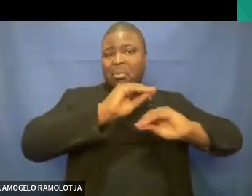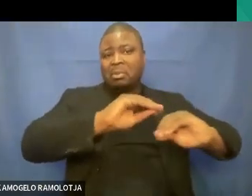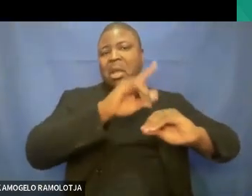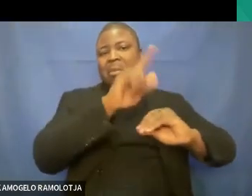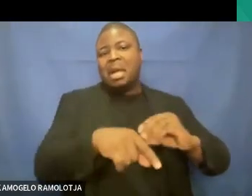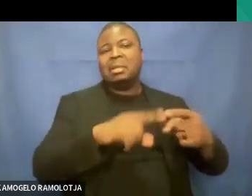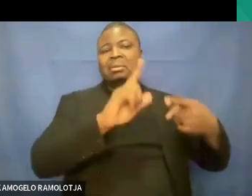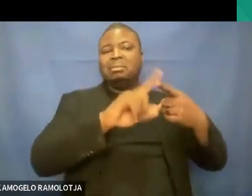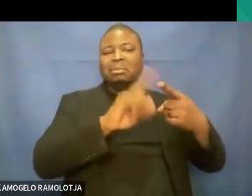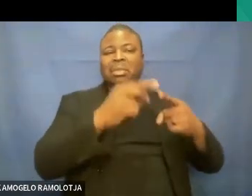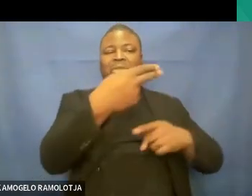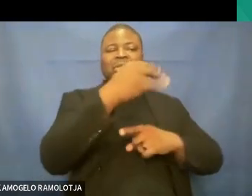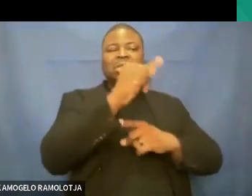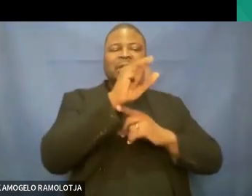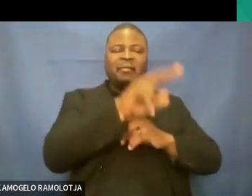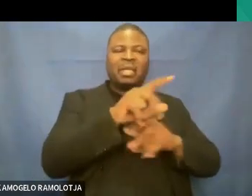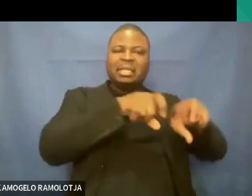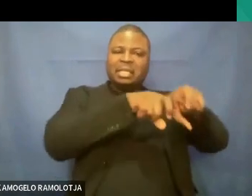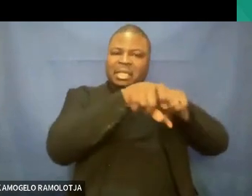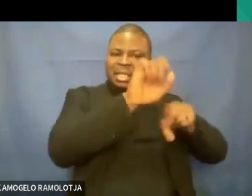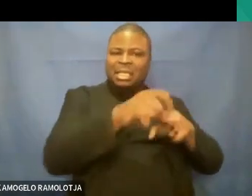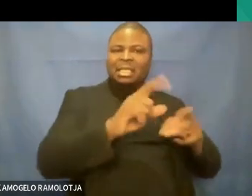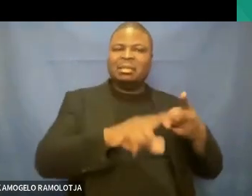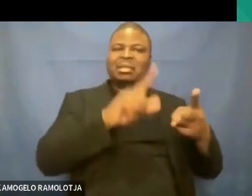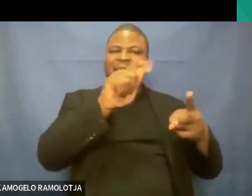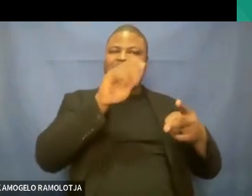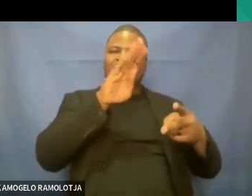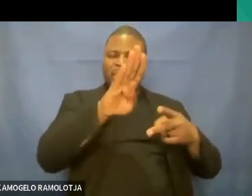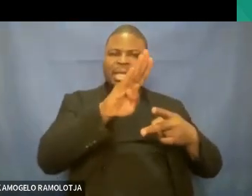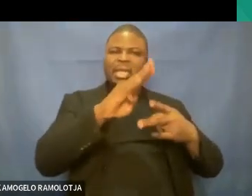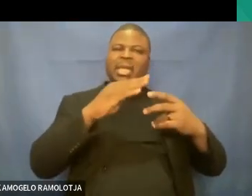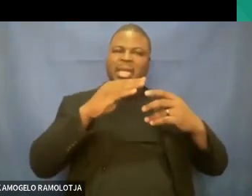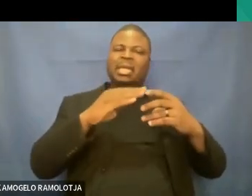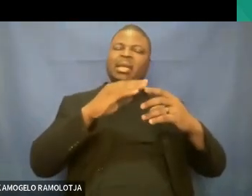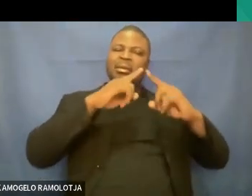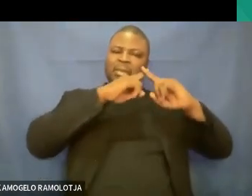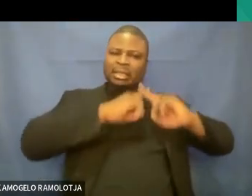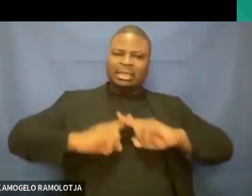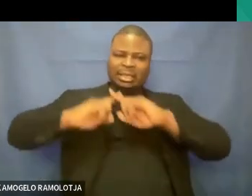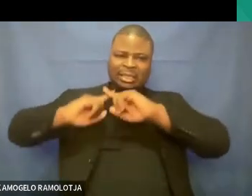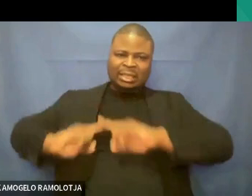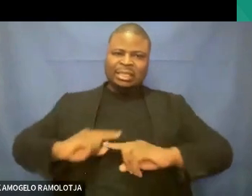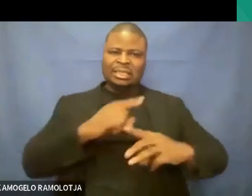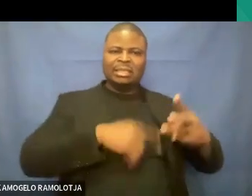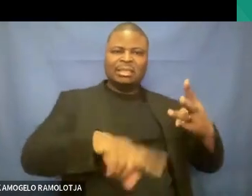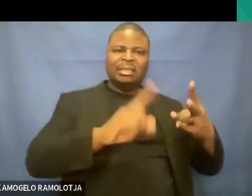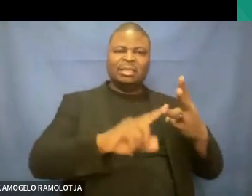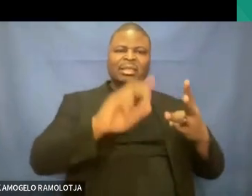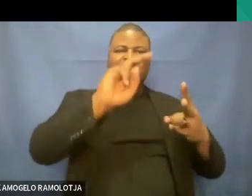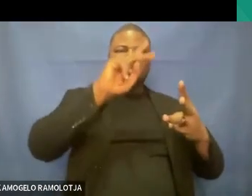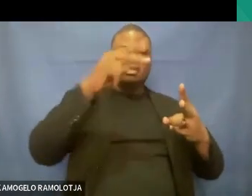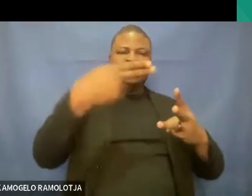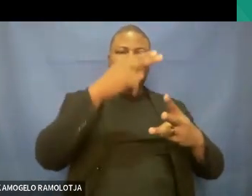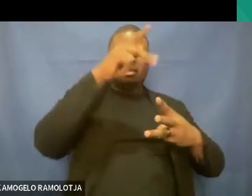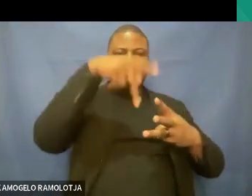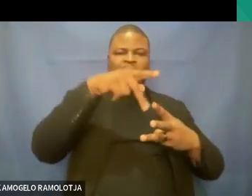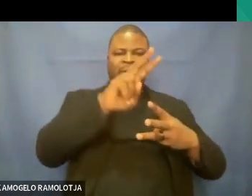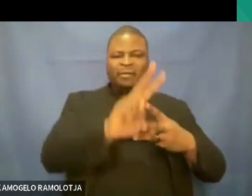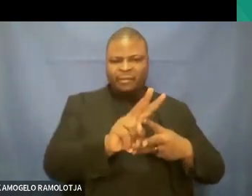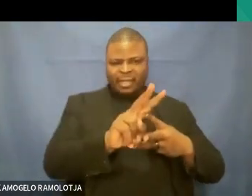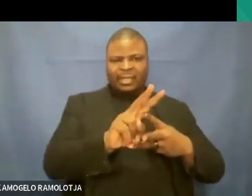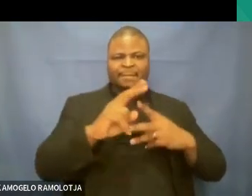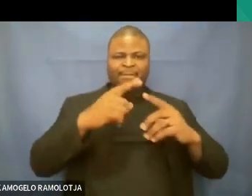HIV testing, TB screening, HPV vaccination, some behavioral